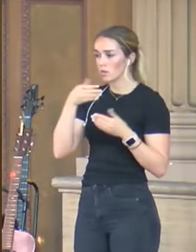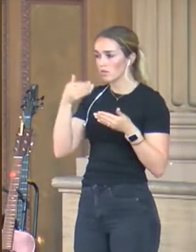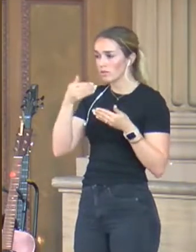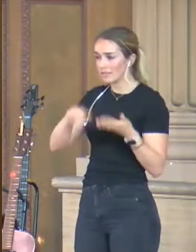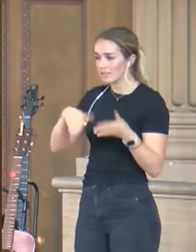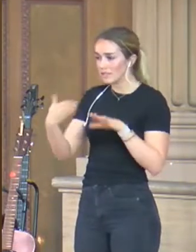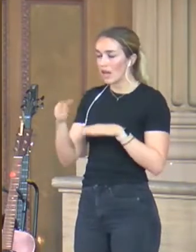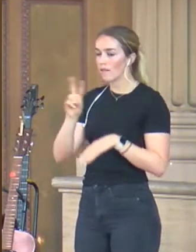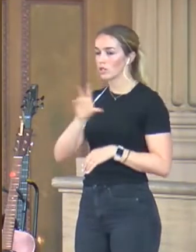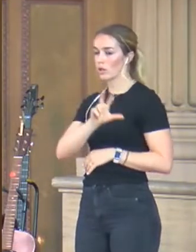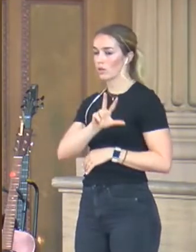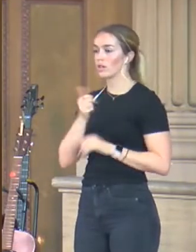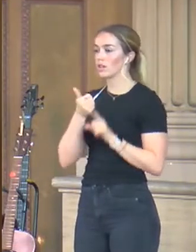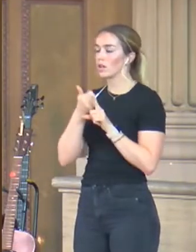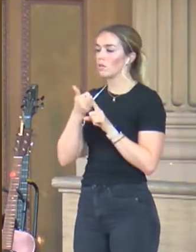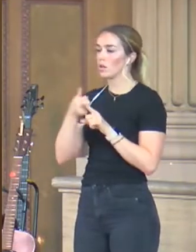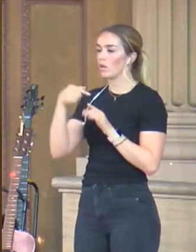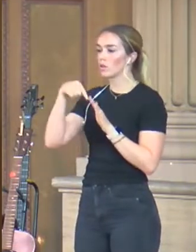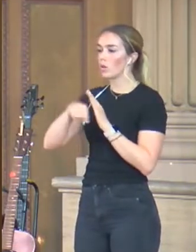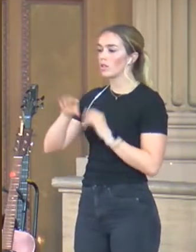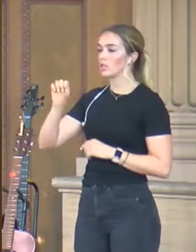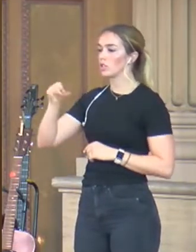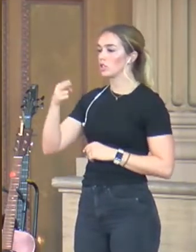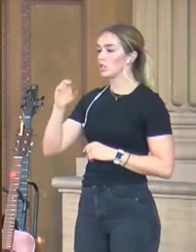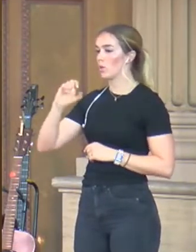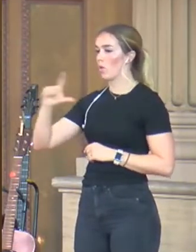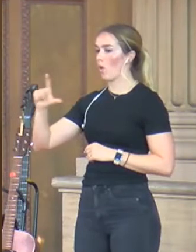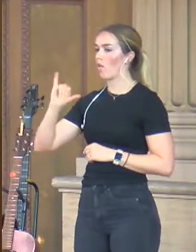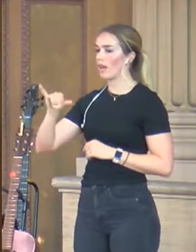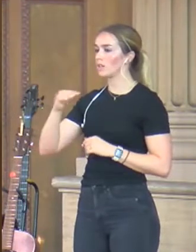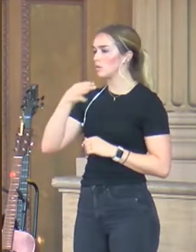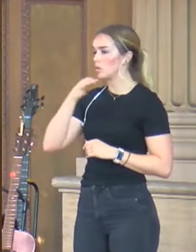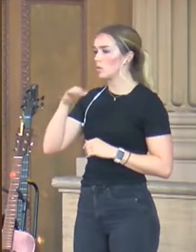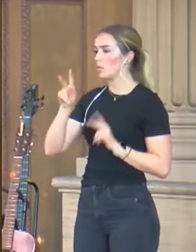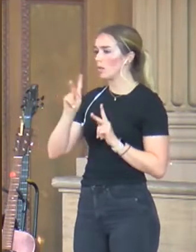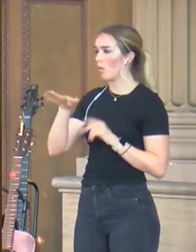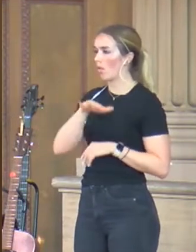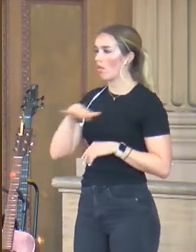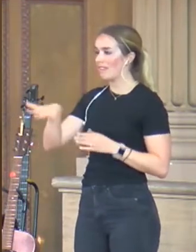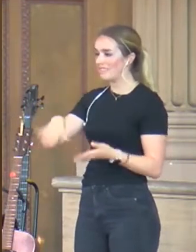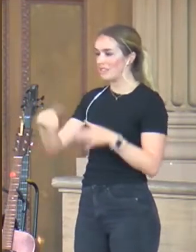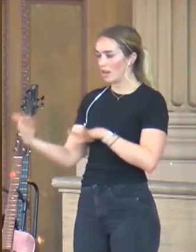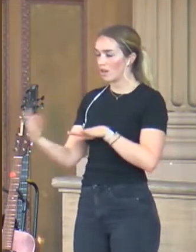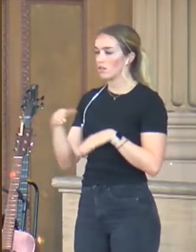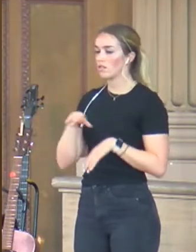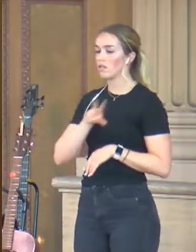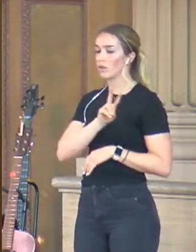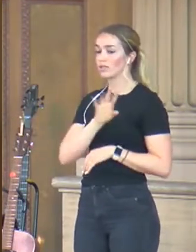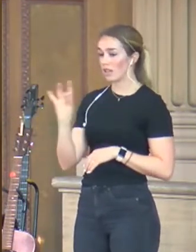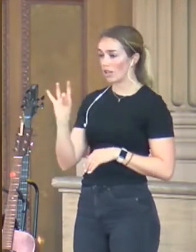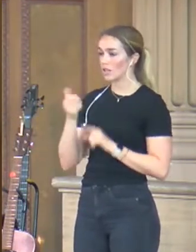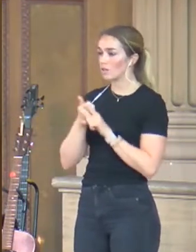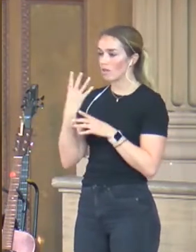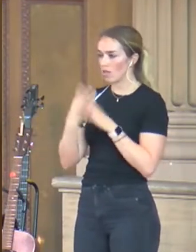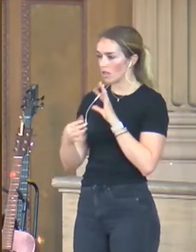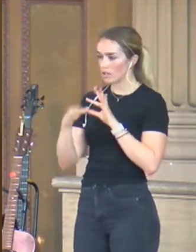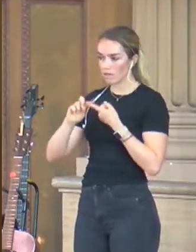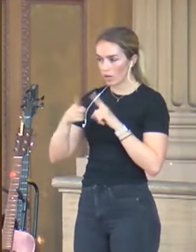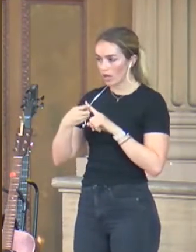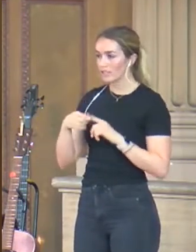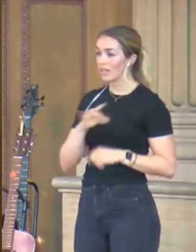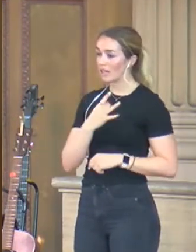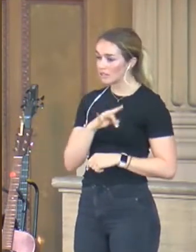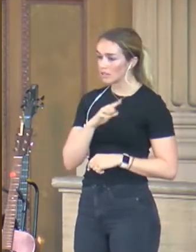Verse 3, he says that he's going down to Sheol, which was the abode of the dead. In verse 8, it says that he's lost his friends. Verse